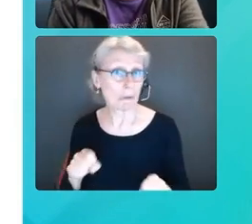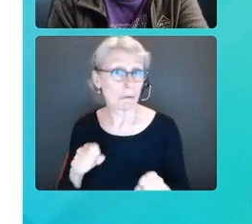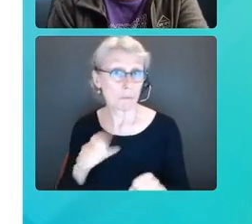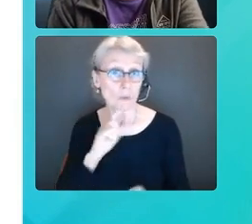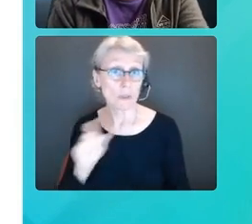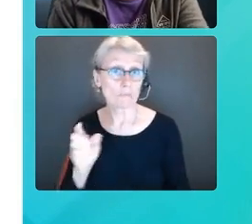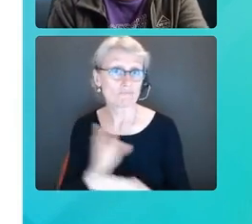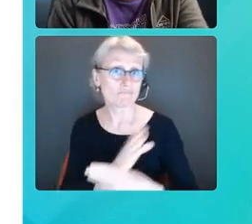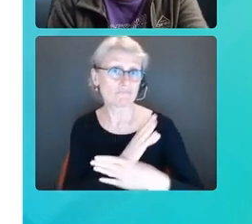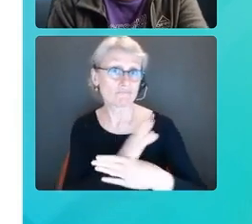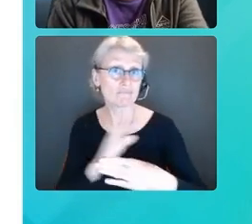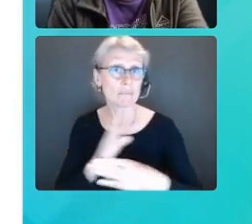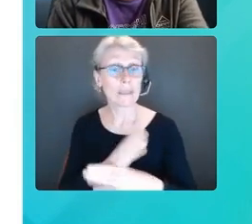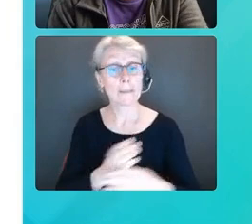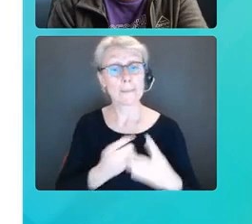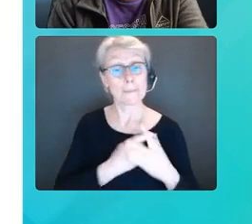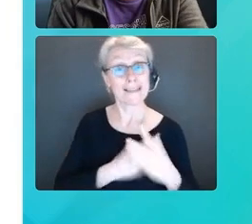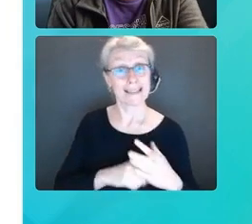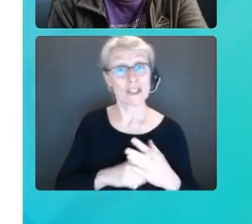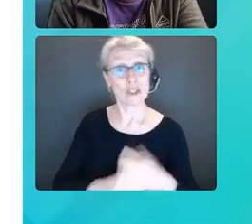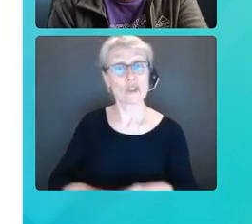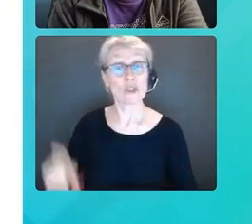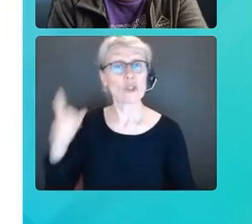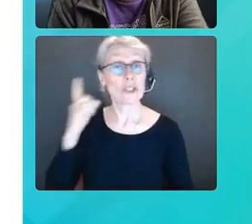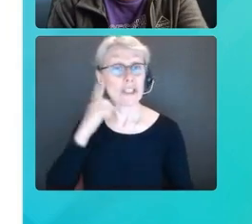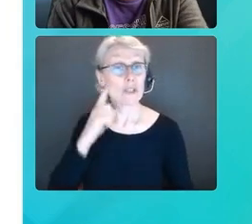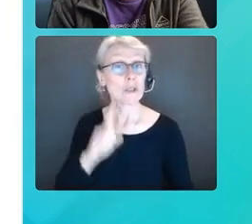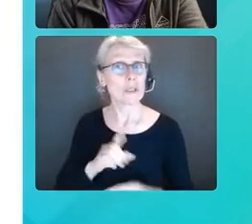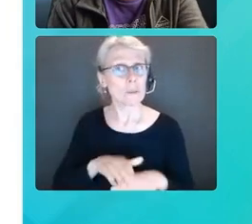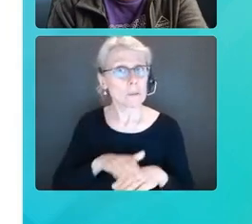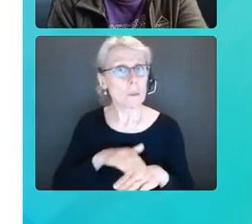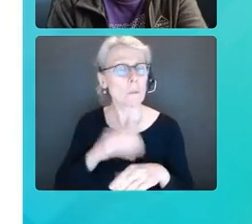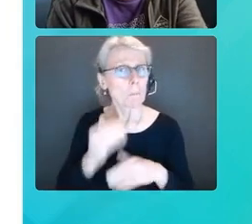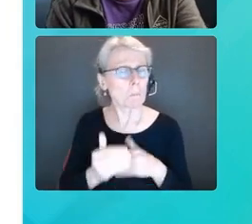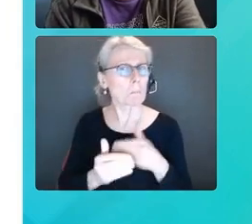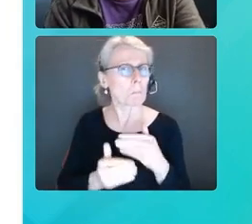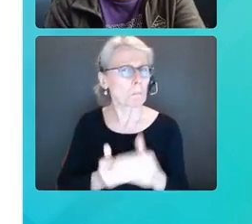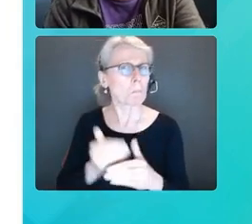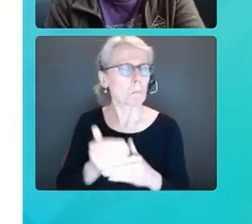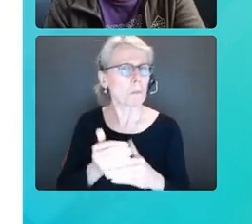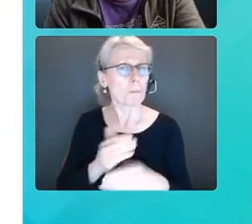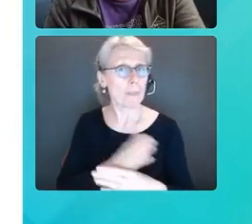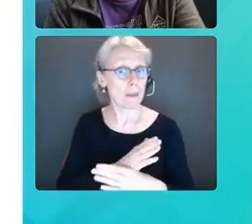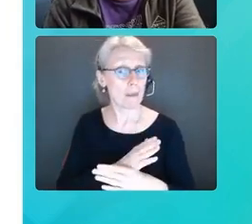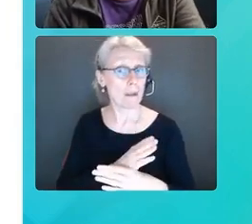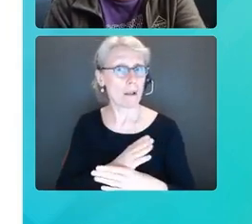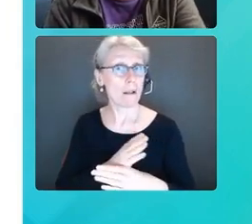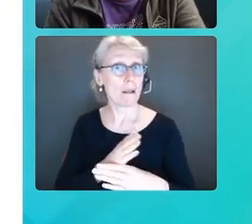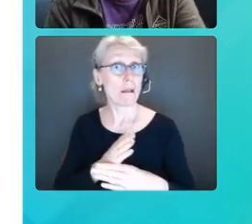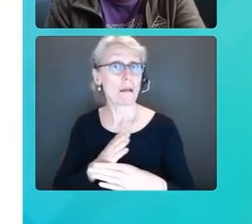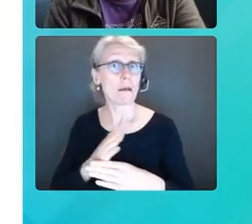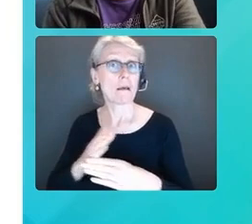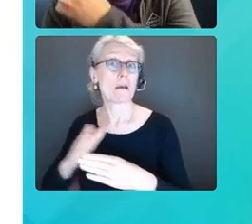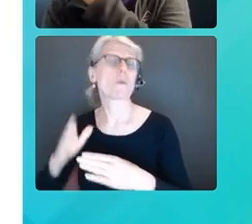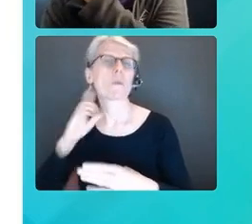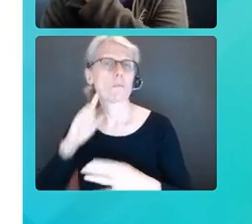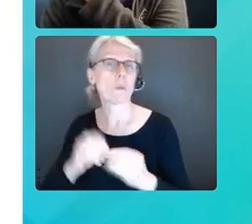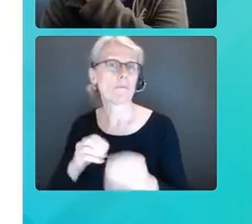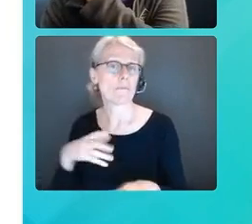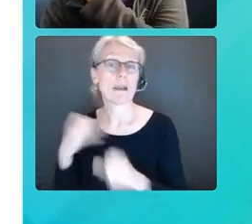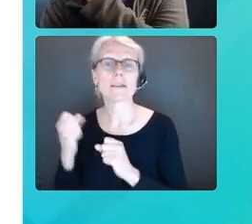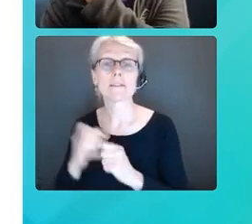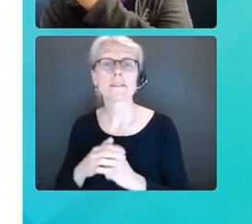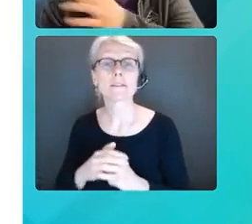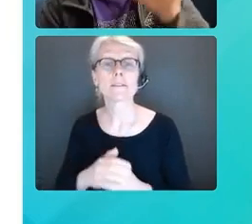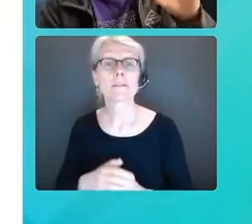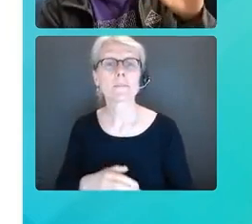Beginners slow it down. Once you get advanced, you're going to speed it up a lot. You'd be amazed how fast they can read a screen. Yeah, I'll also add